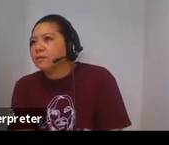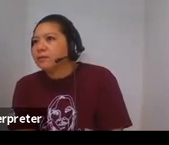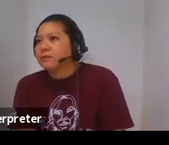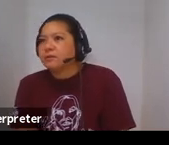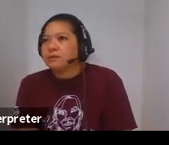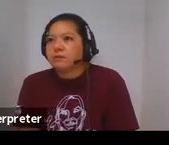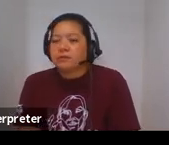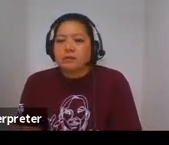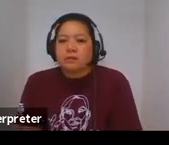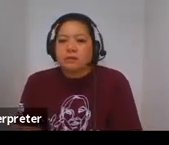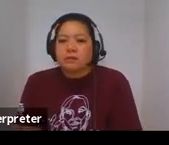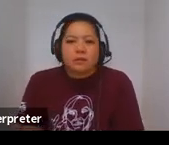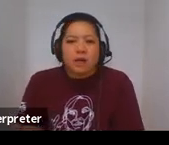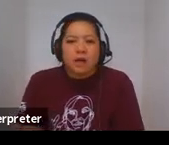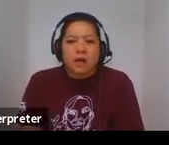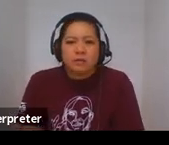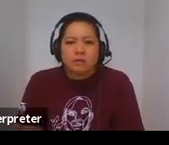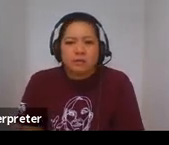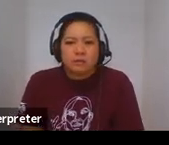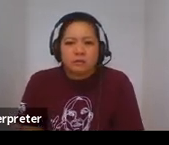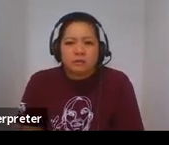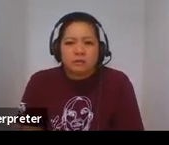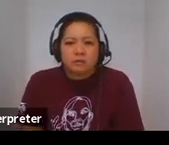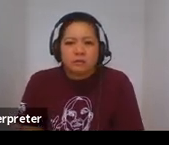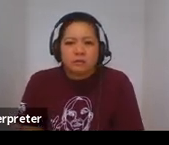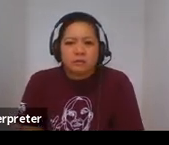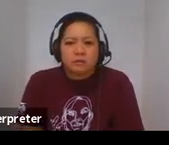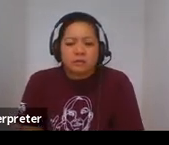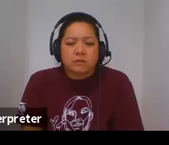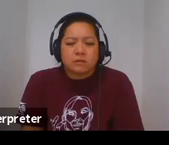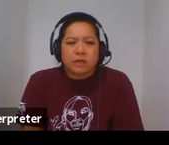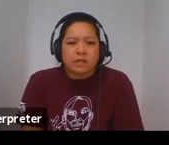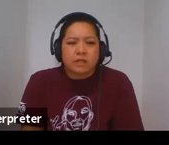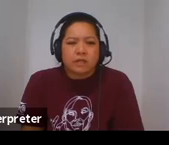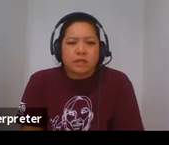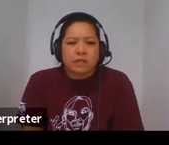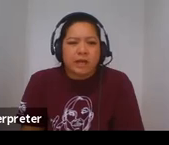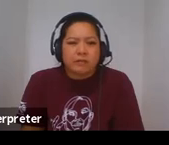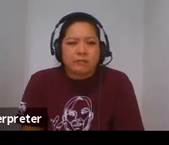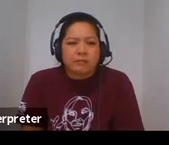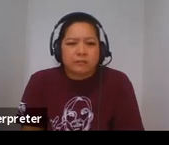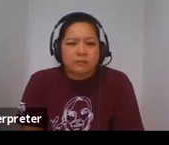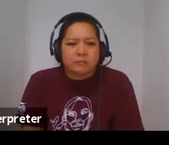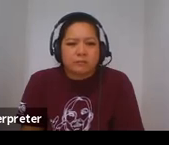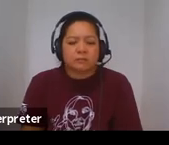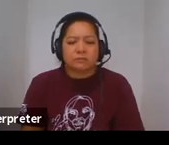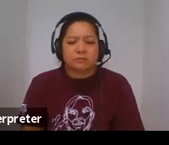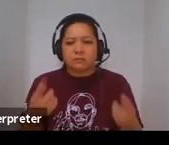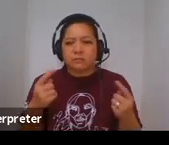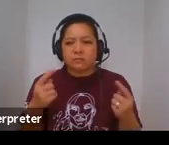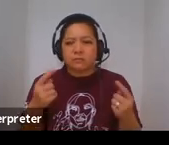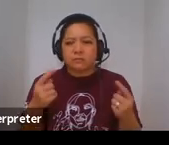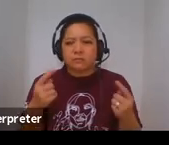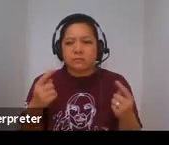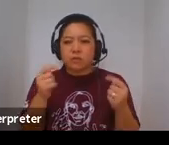Through my years, I've learned a lot of patience. So if you have something you want to chat privately to Shelby or I, we will